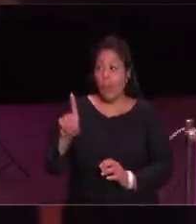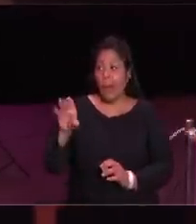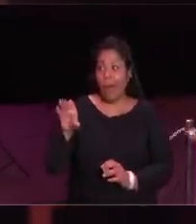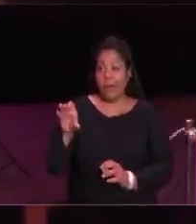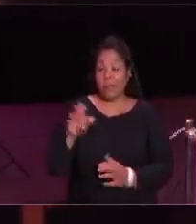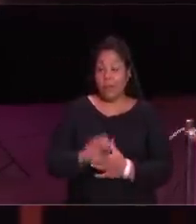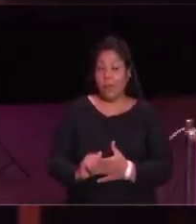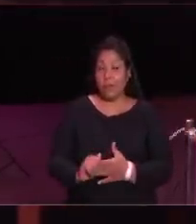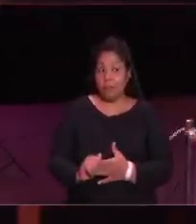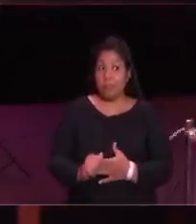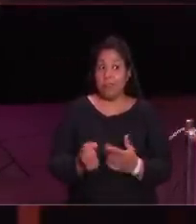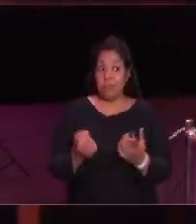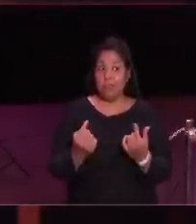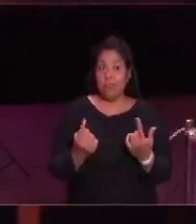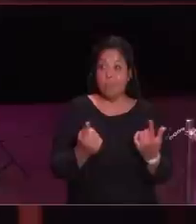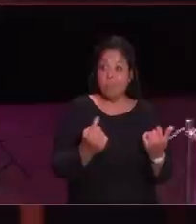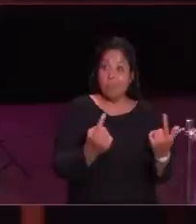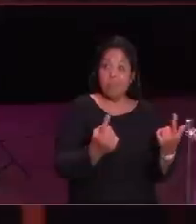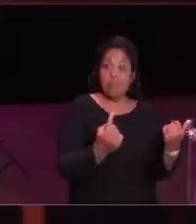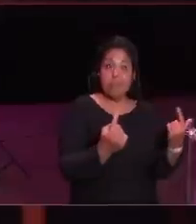$100, they're coming, they're coming.